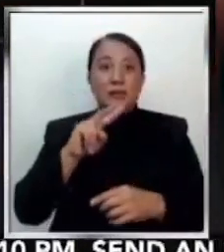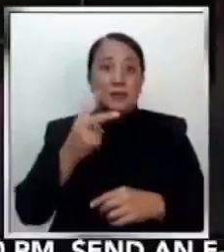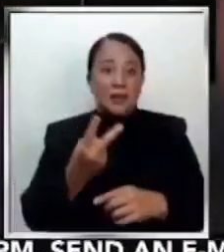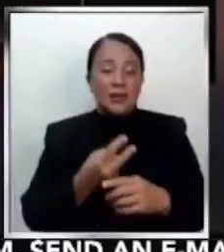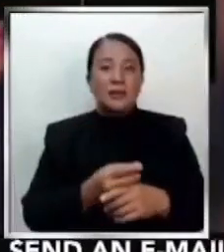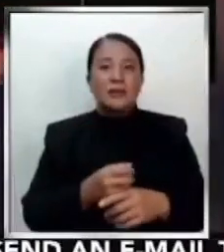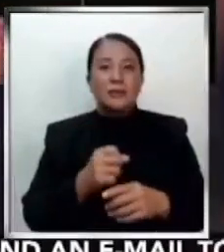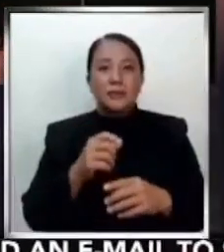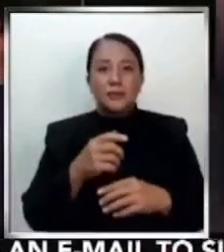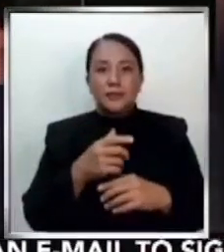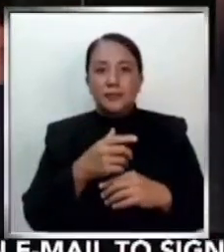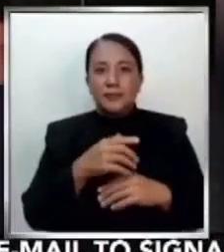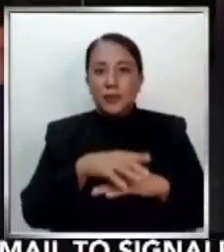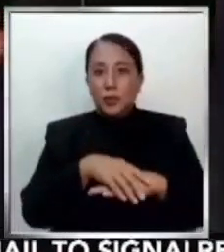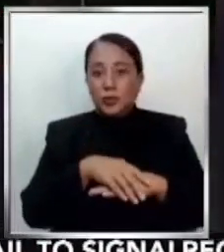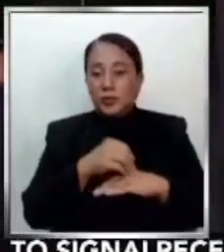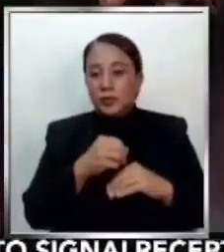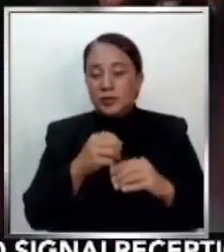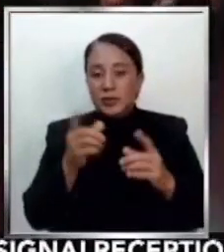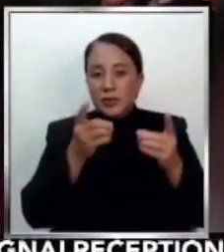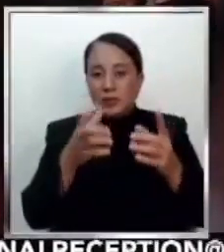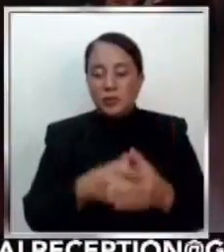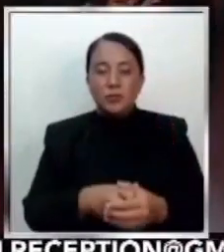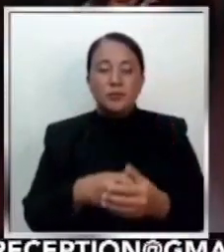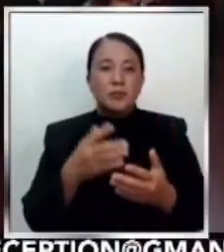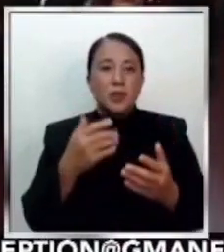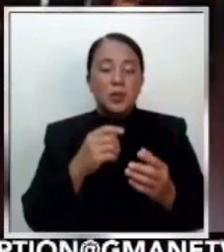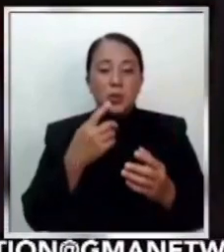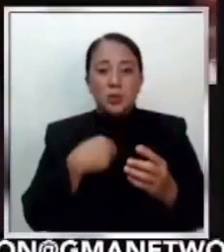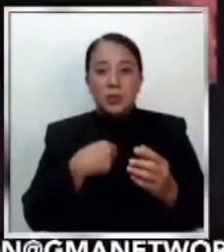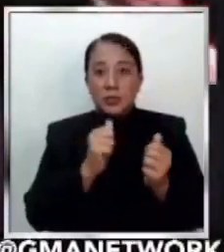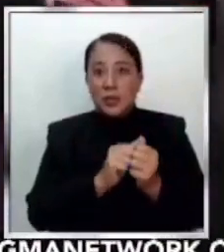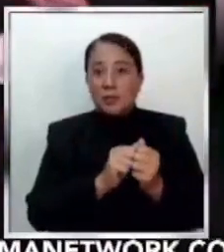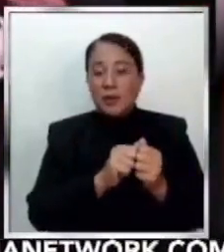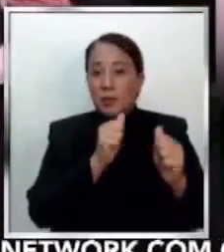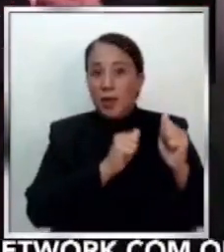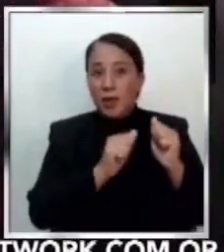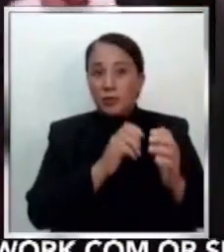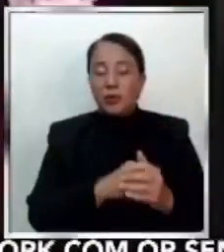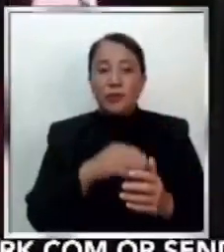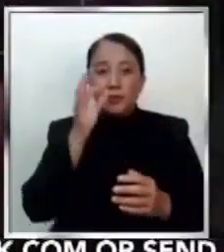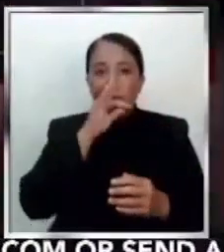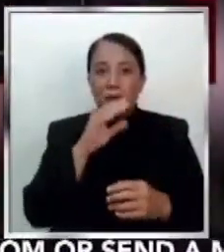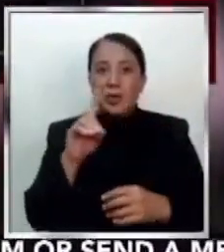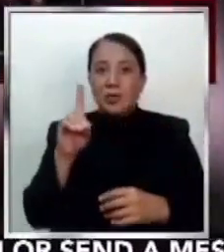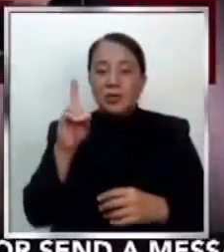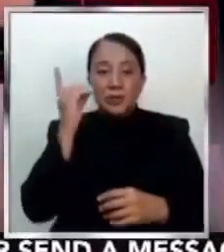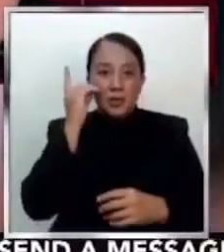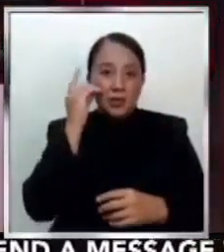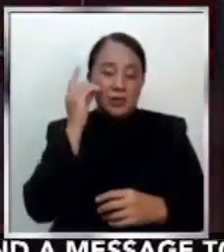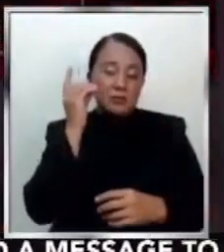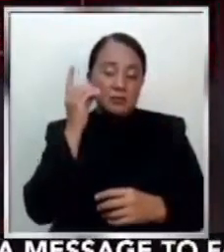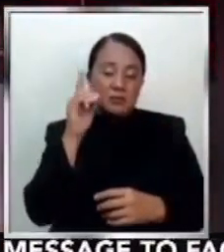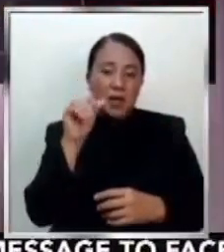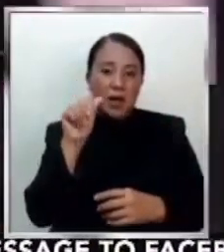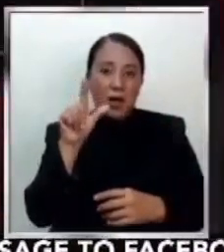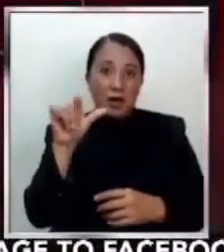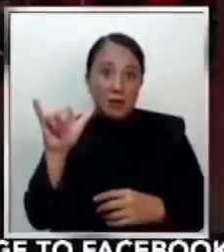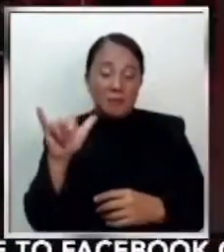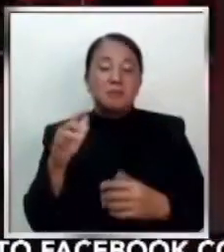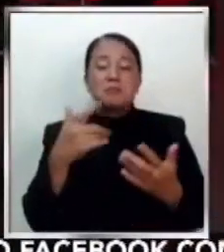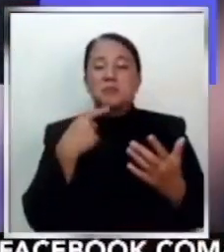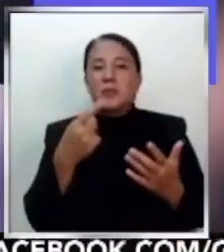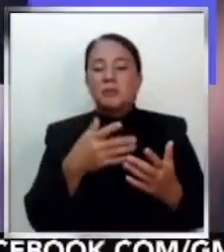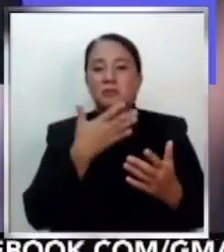Ruben Ostlund. Kasama sa cast ng Triangle of Sadness ang Pinay na si Dolly de Leon. Itinanghal namang best director ang South